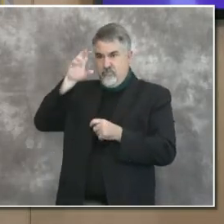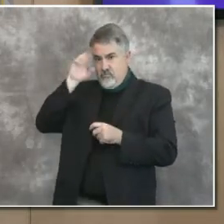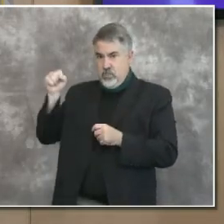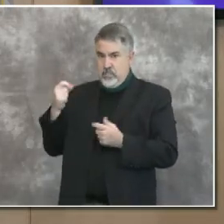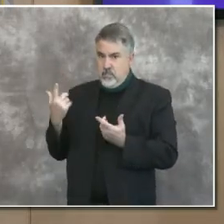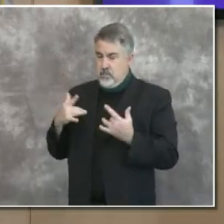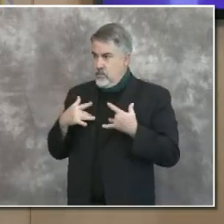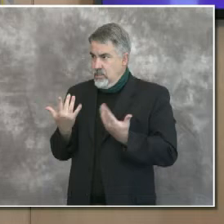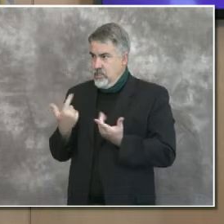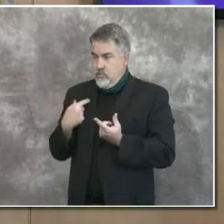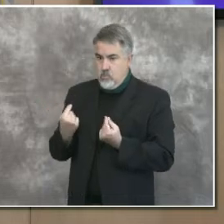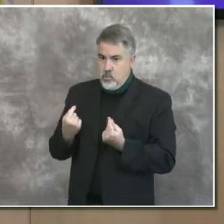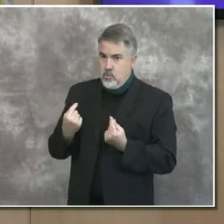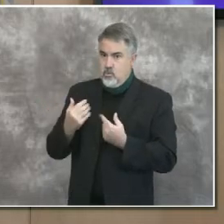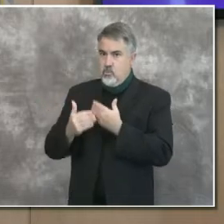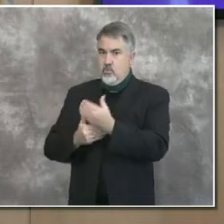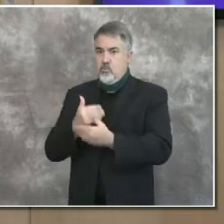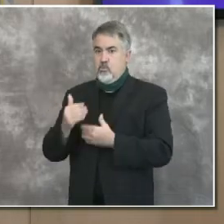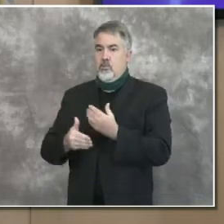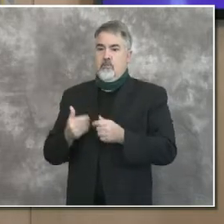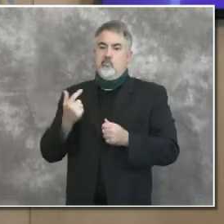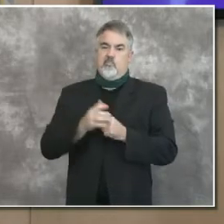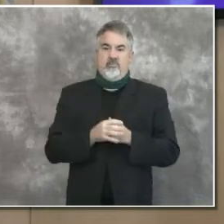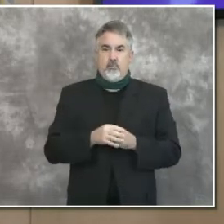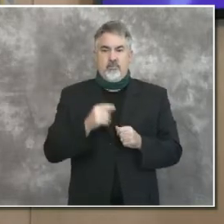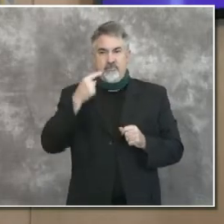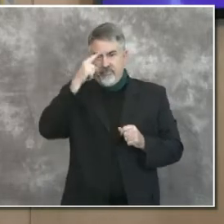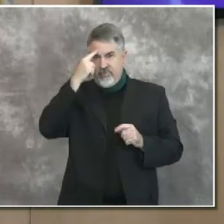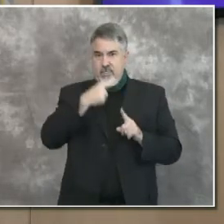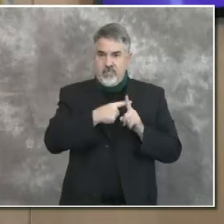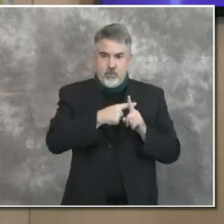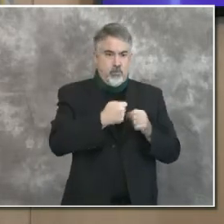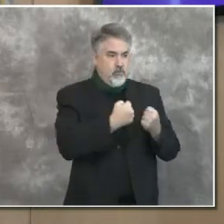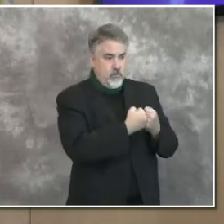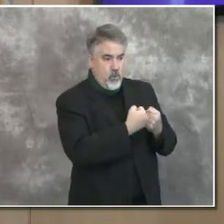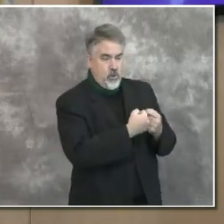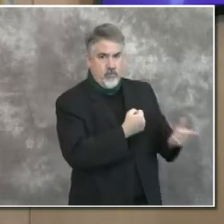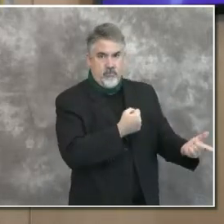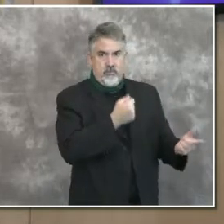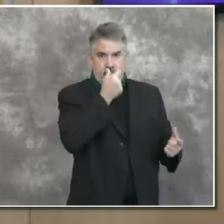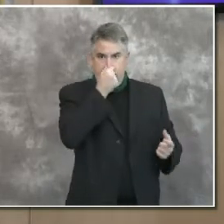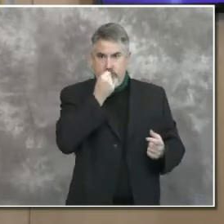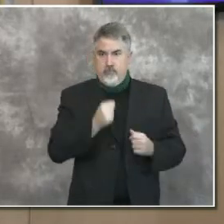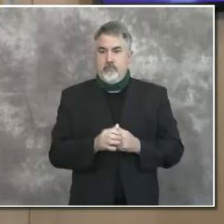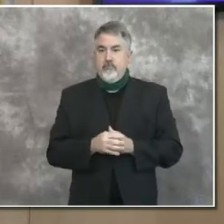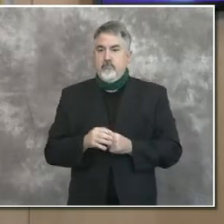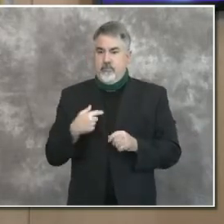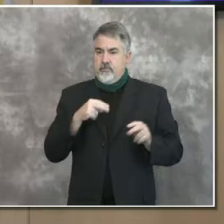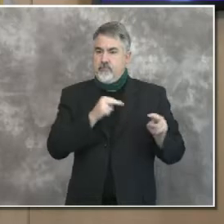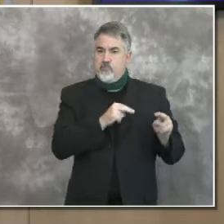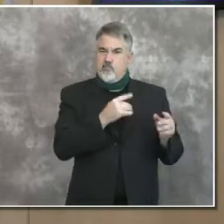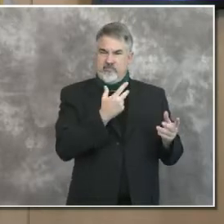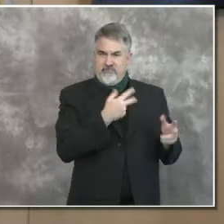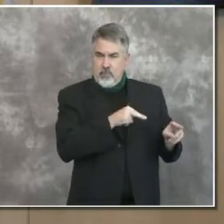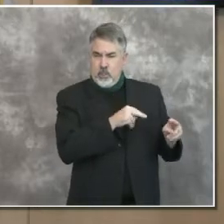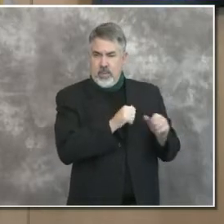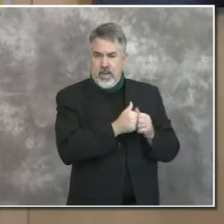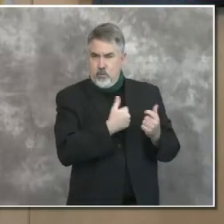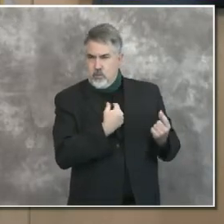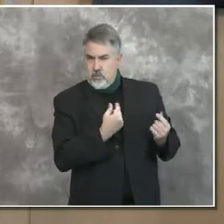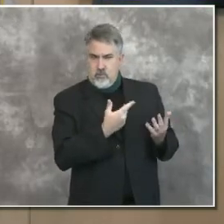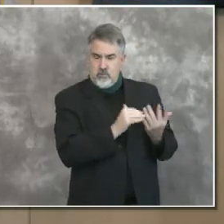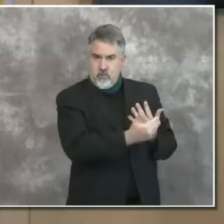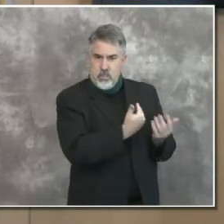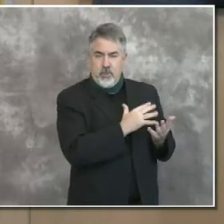instituting temperature checks at the border that would allow us to better monitor and address border crossings.